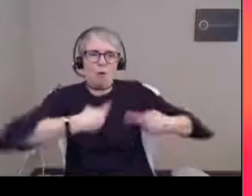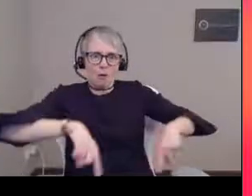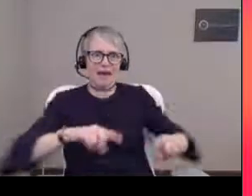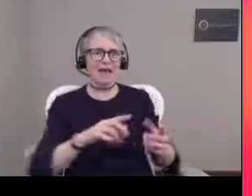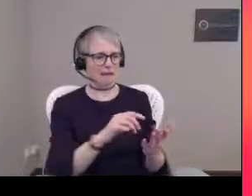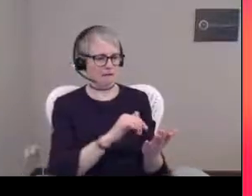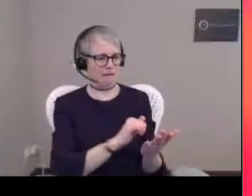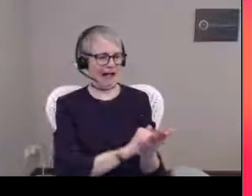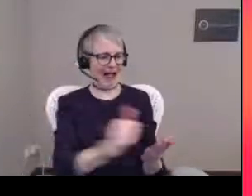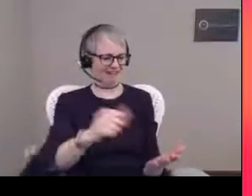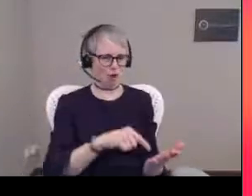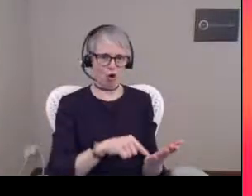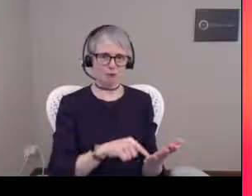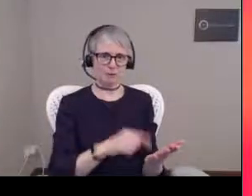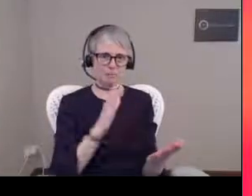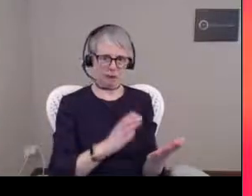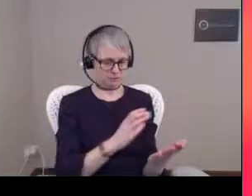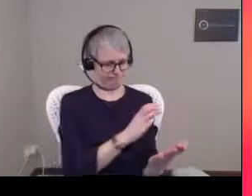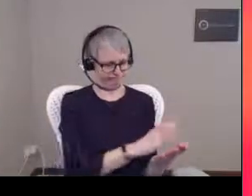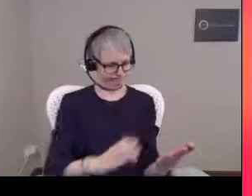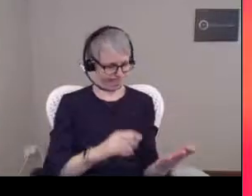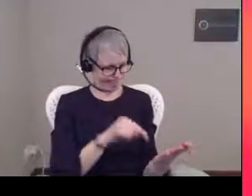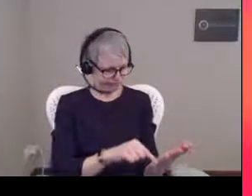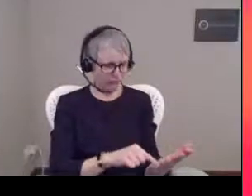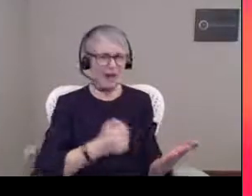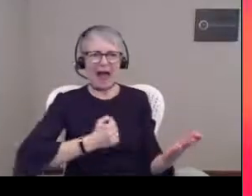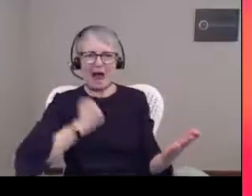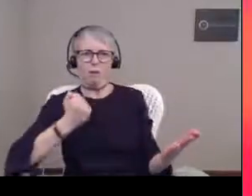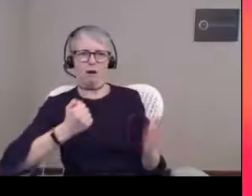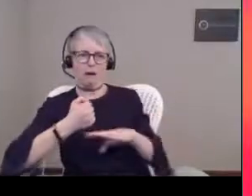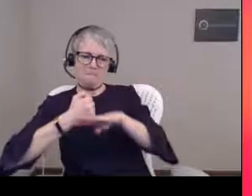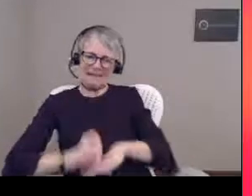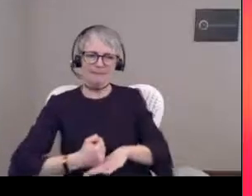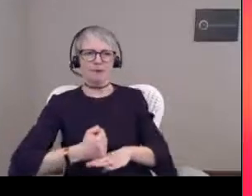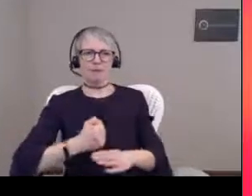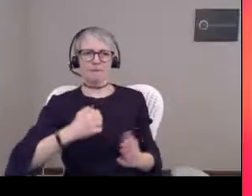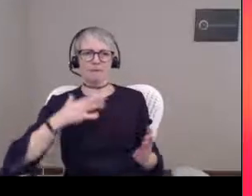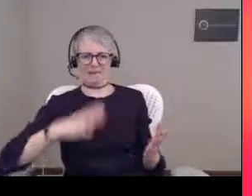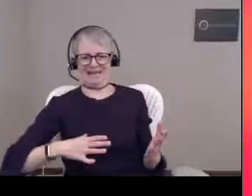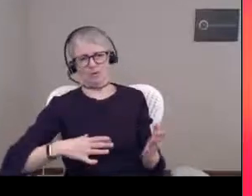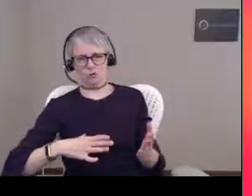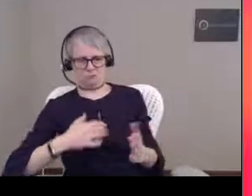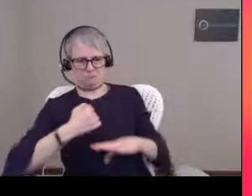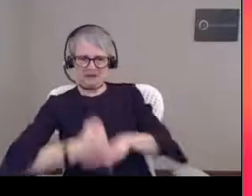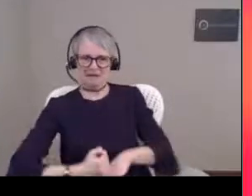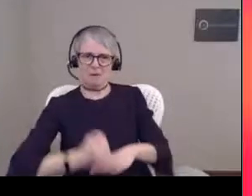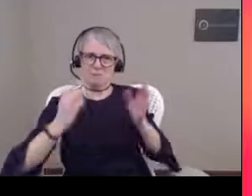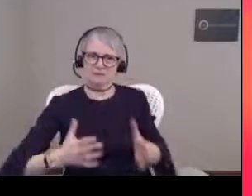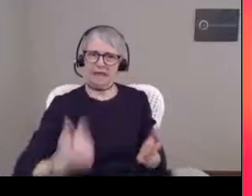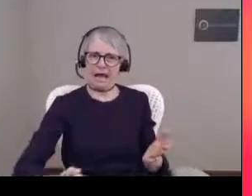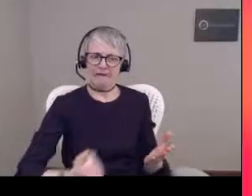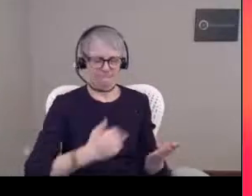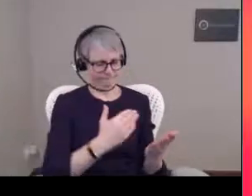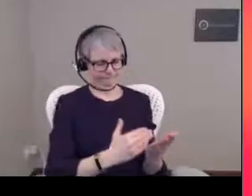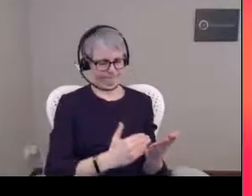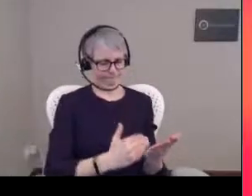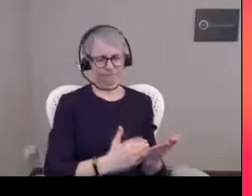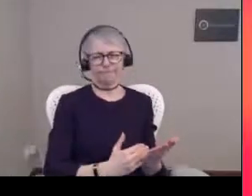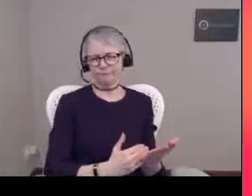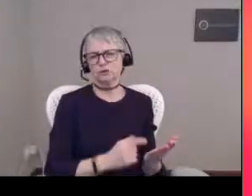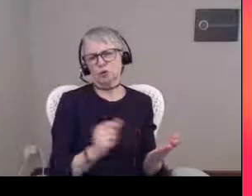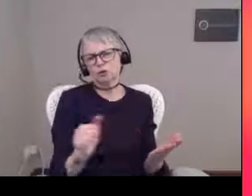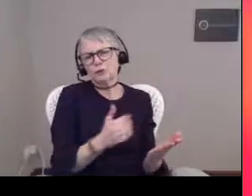that, and I know that you may not want to go forward just if you hit minimum criteria, because at the end of the day, you want to make sure that you're set up for success